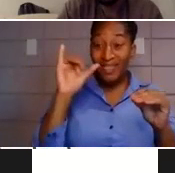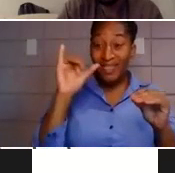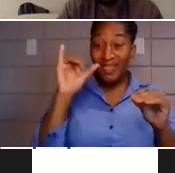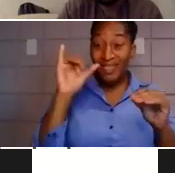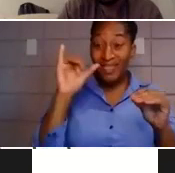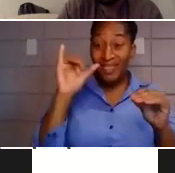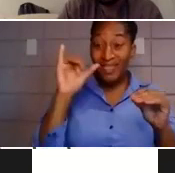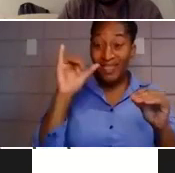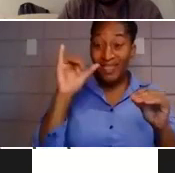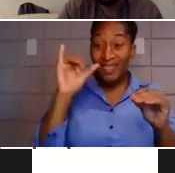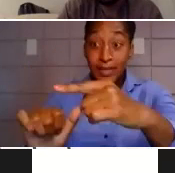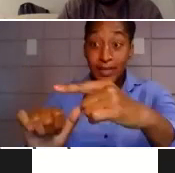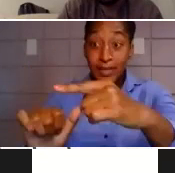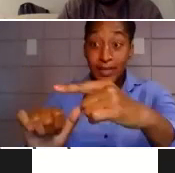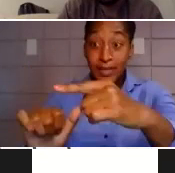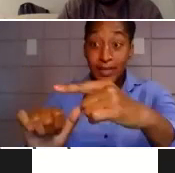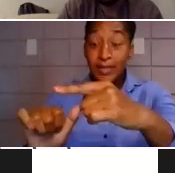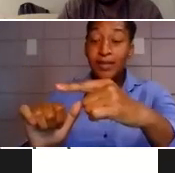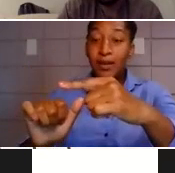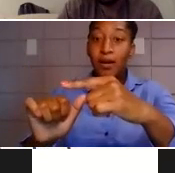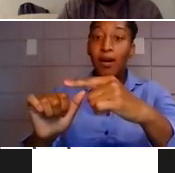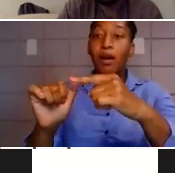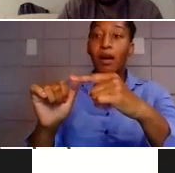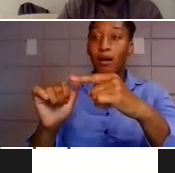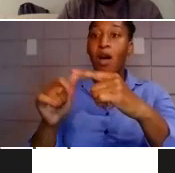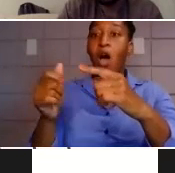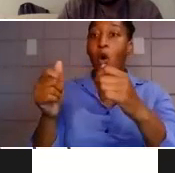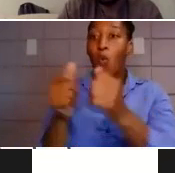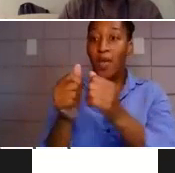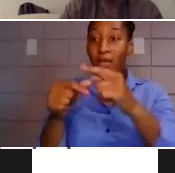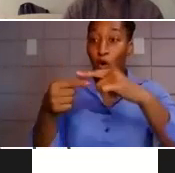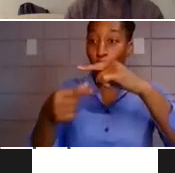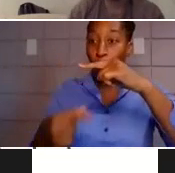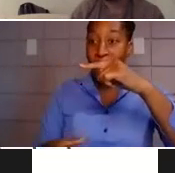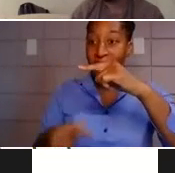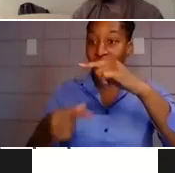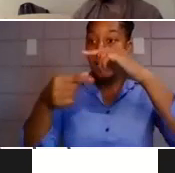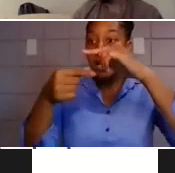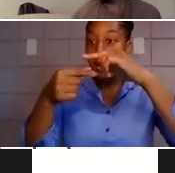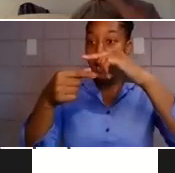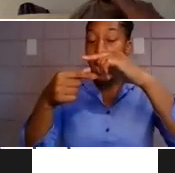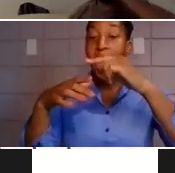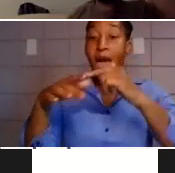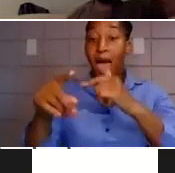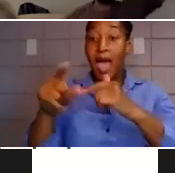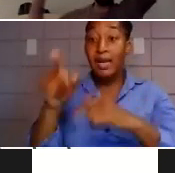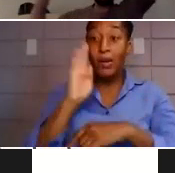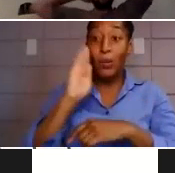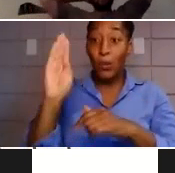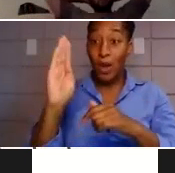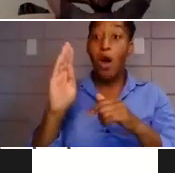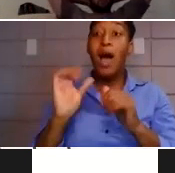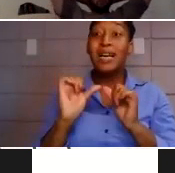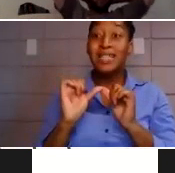and it maintains a constant velocity in the horizontal because there is no acceleration. All